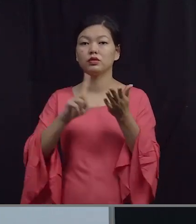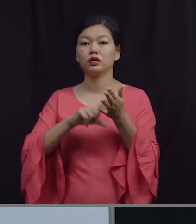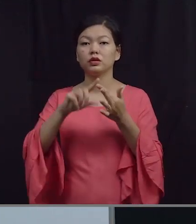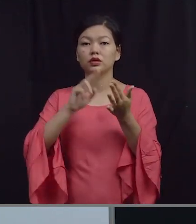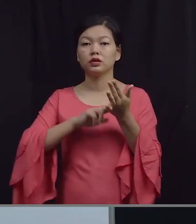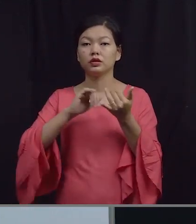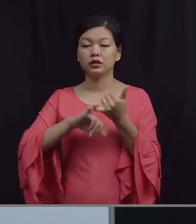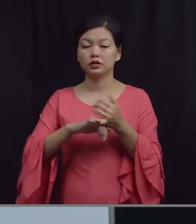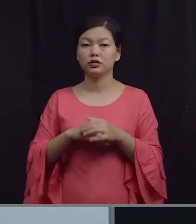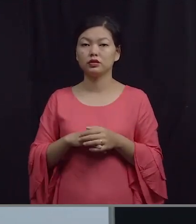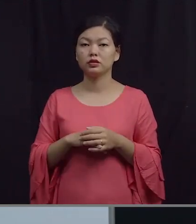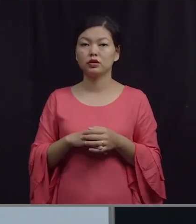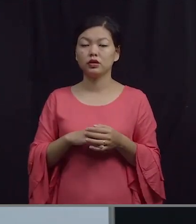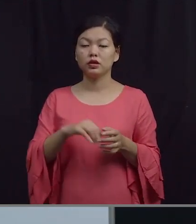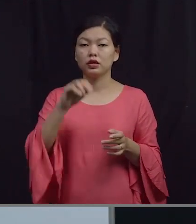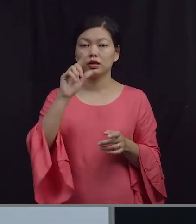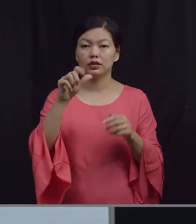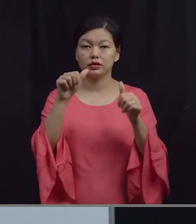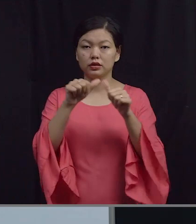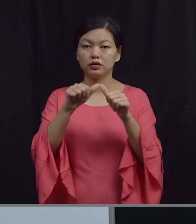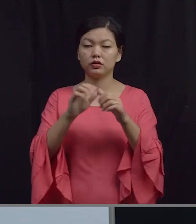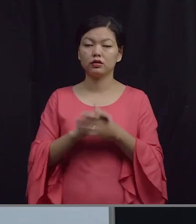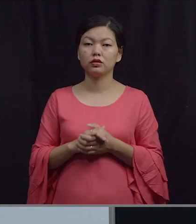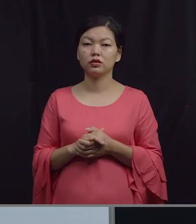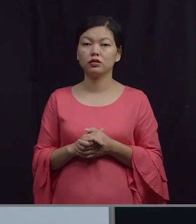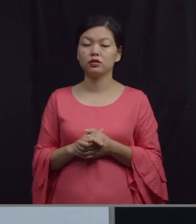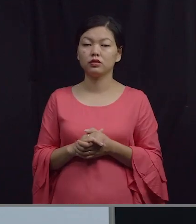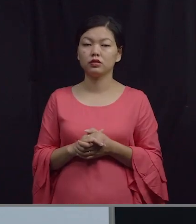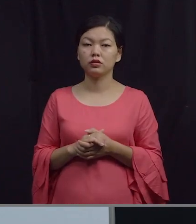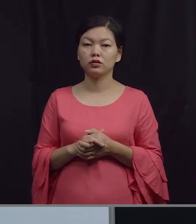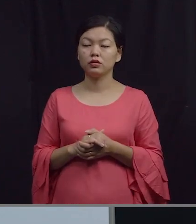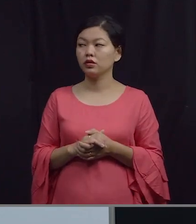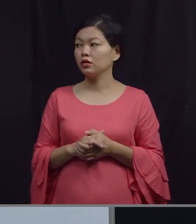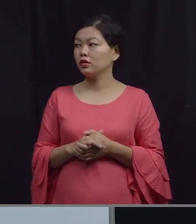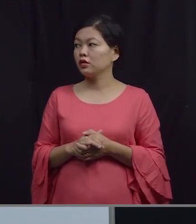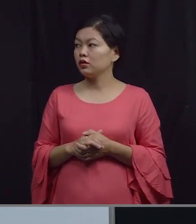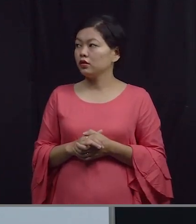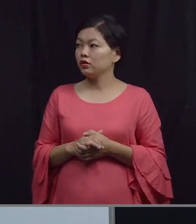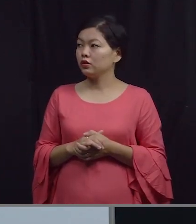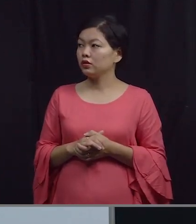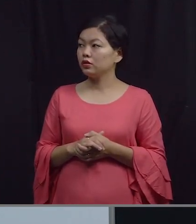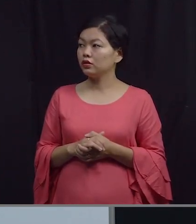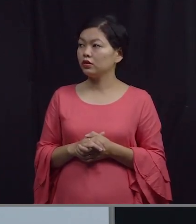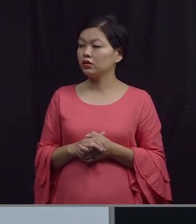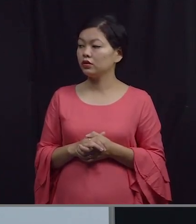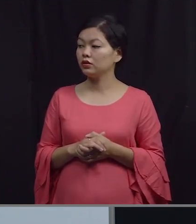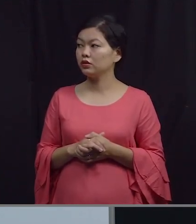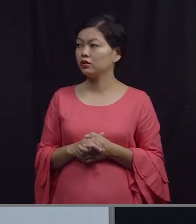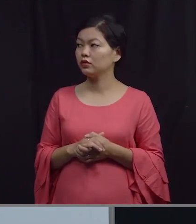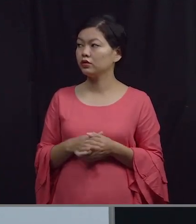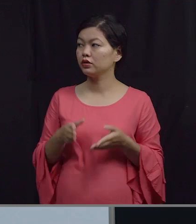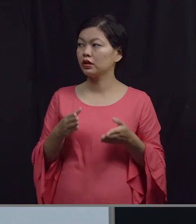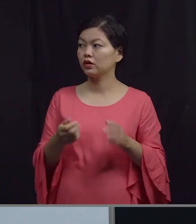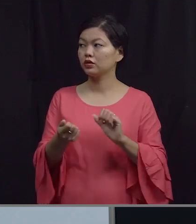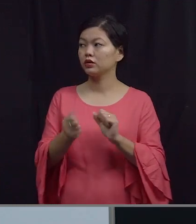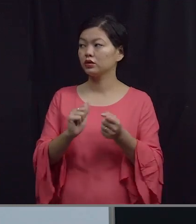lens A. And for 1 by f2, I can write power of lens for this lens B. Okay, so